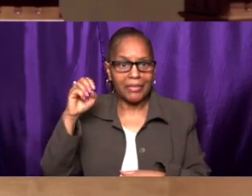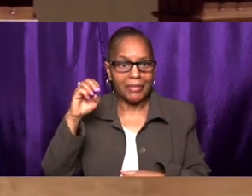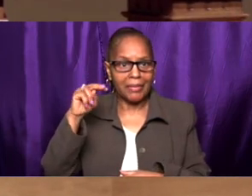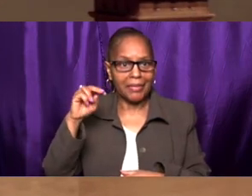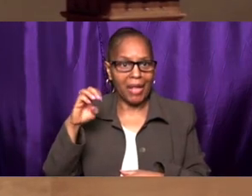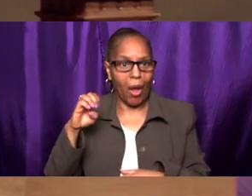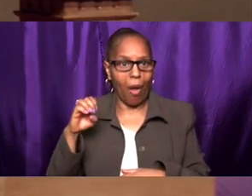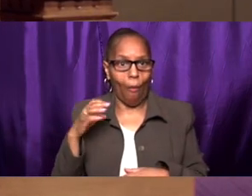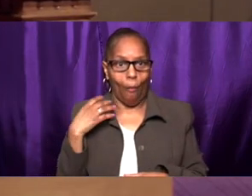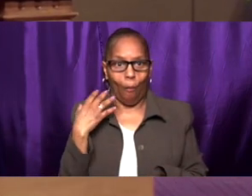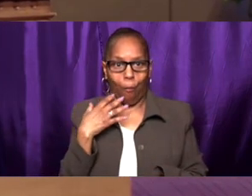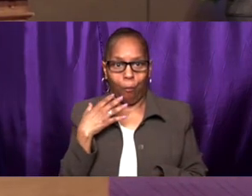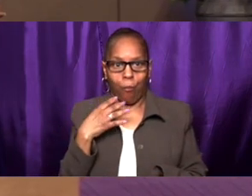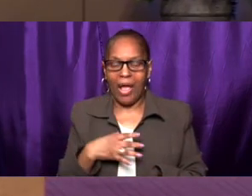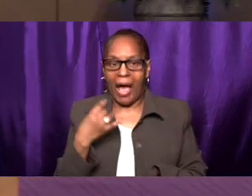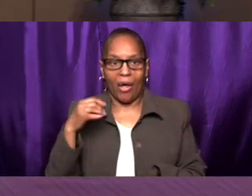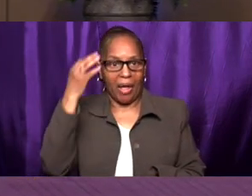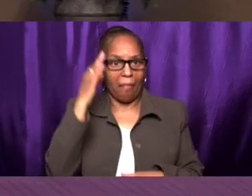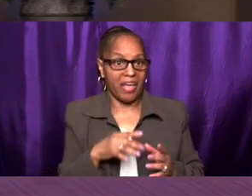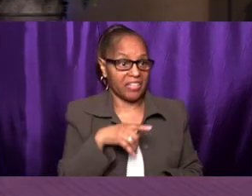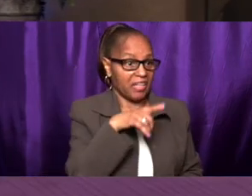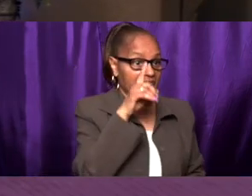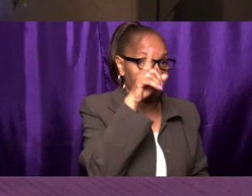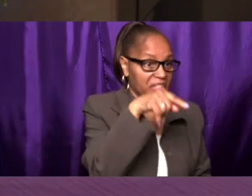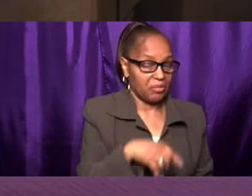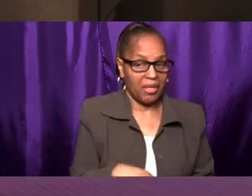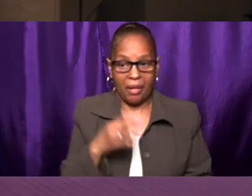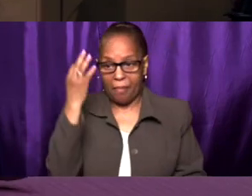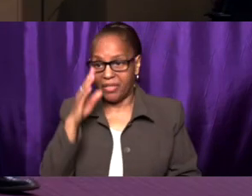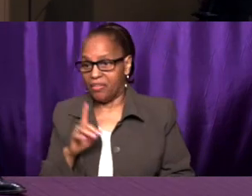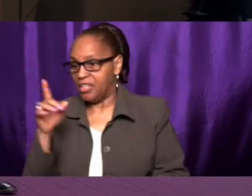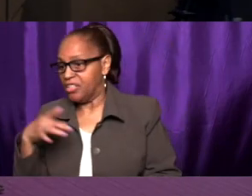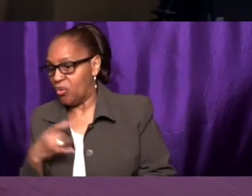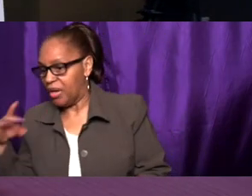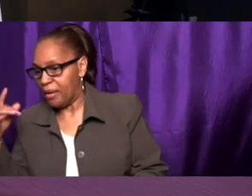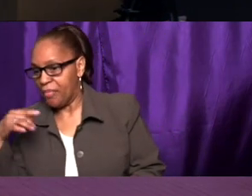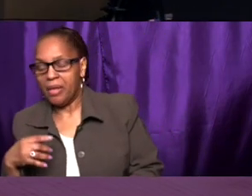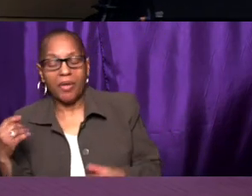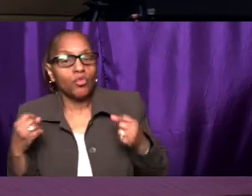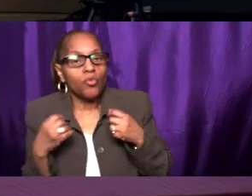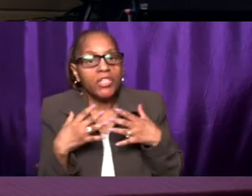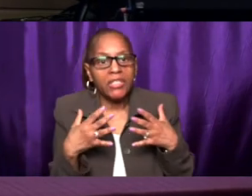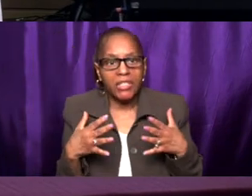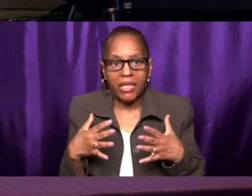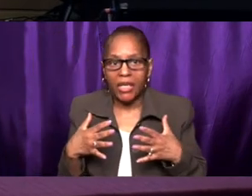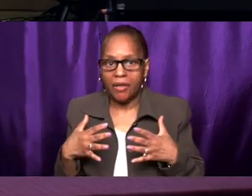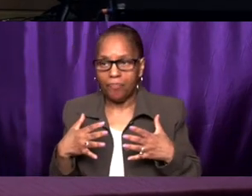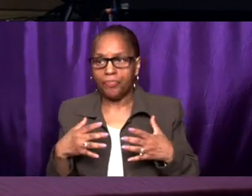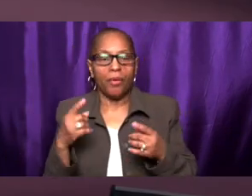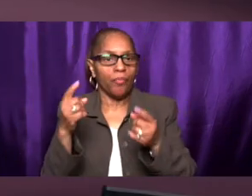I don't like Pastor so-and-so. Pastor so-and-so don't like me because we scared of recycling some church